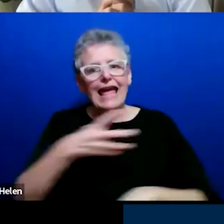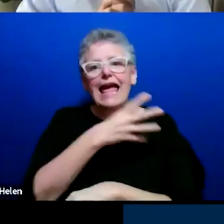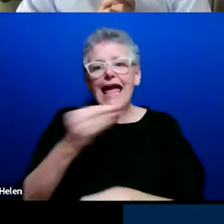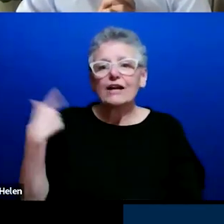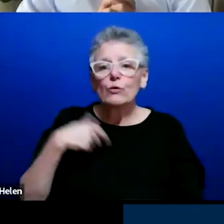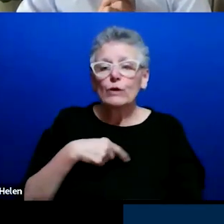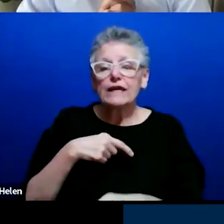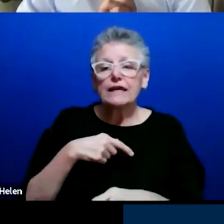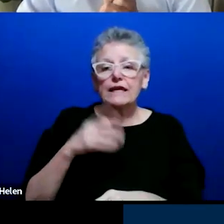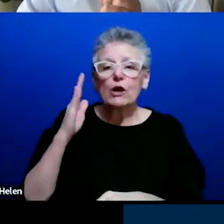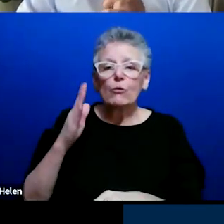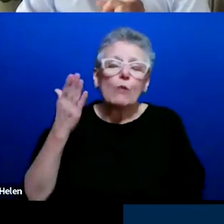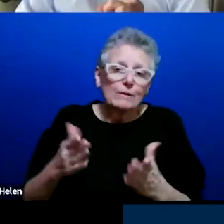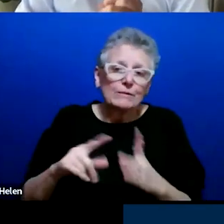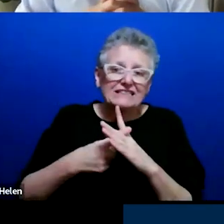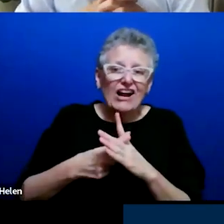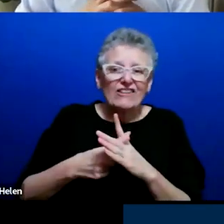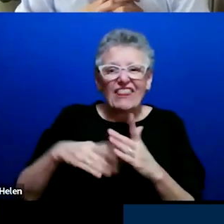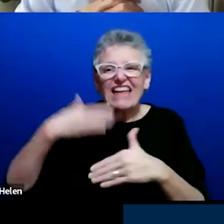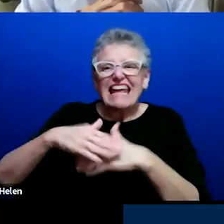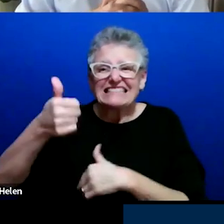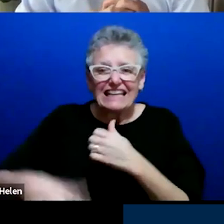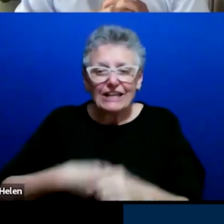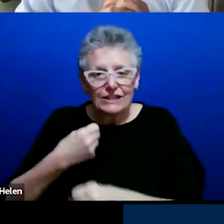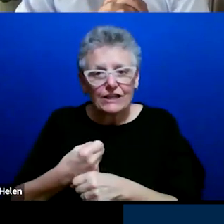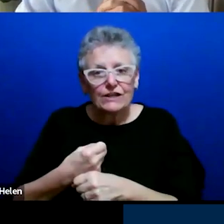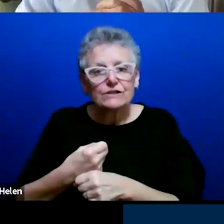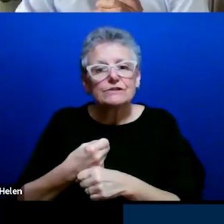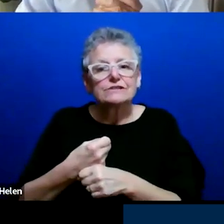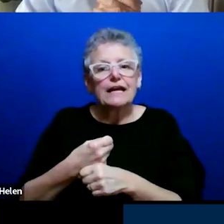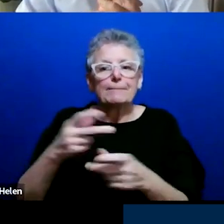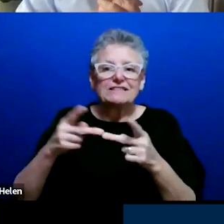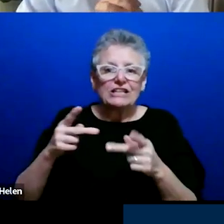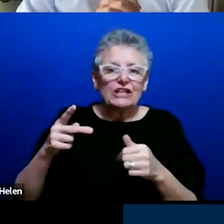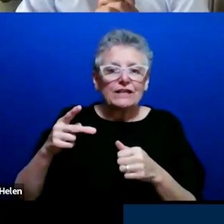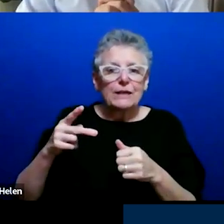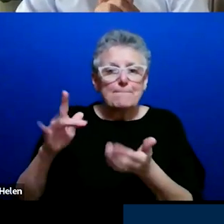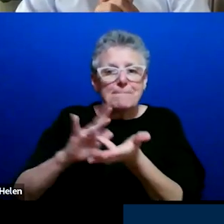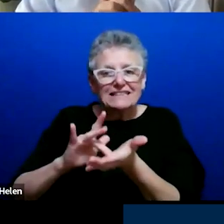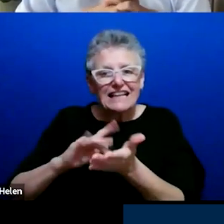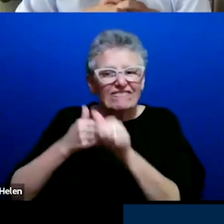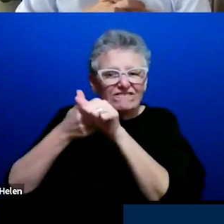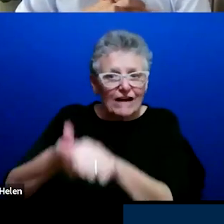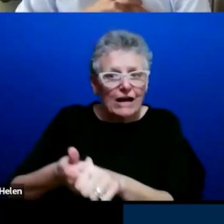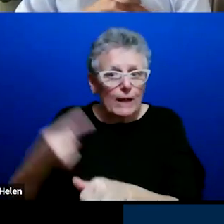we will probably in the next decade get into precision medicine based on brain characteristics.